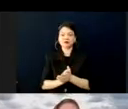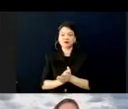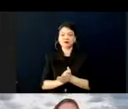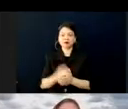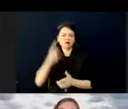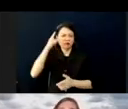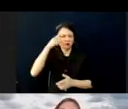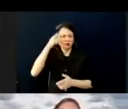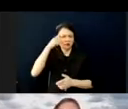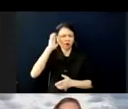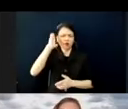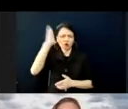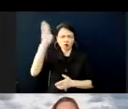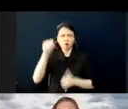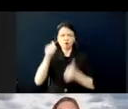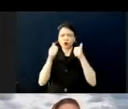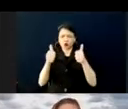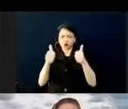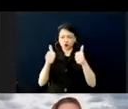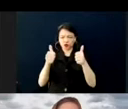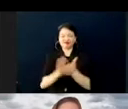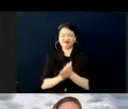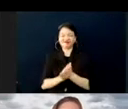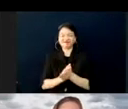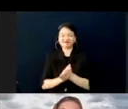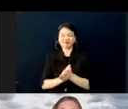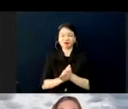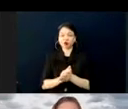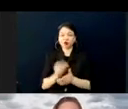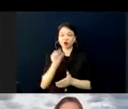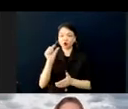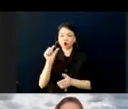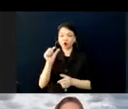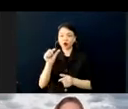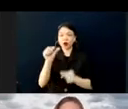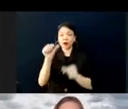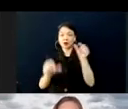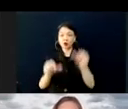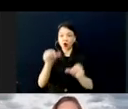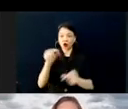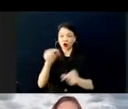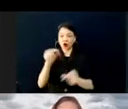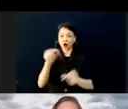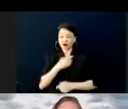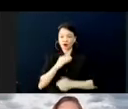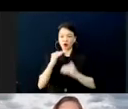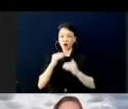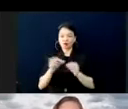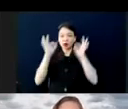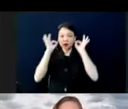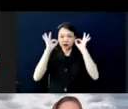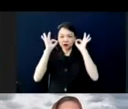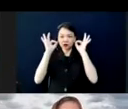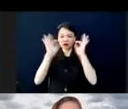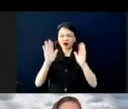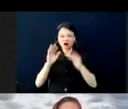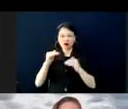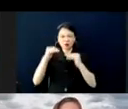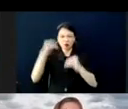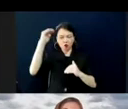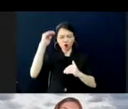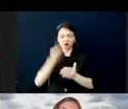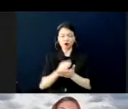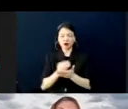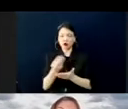we have, you know, even for individuals who are, say, less educated or perhaps have less financial literacy to begin with.